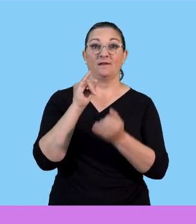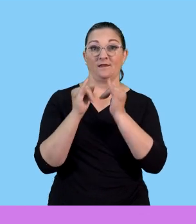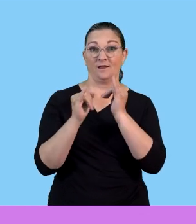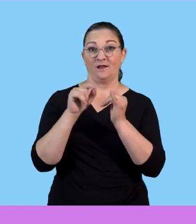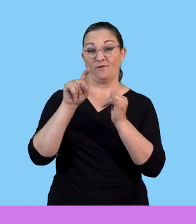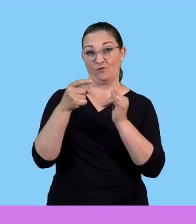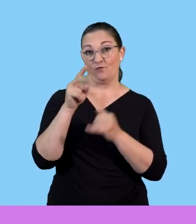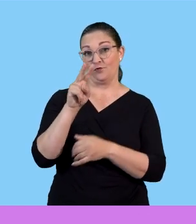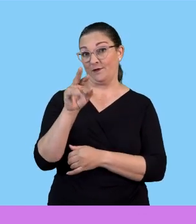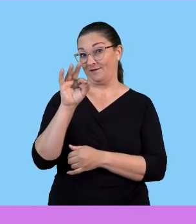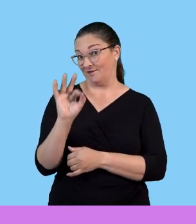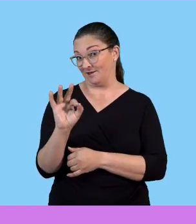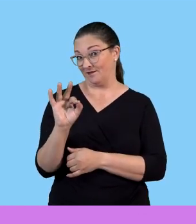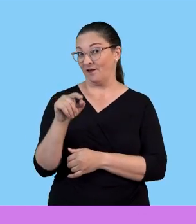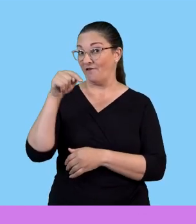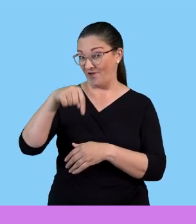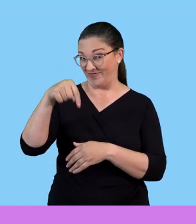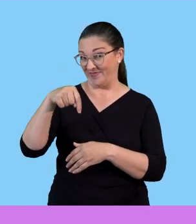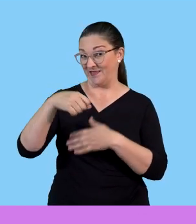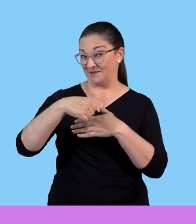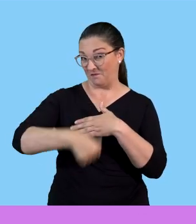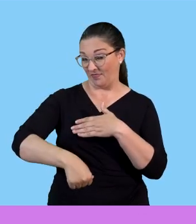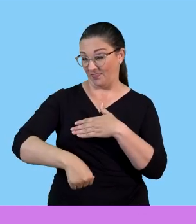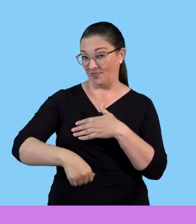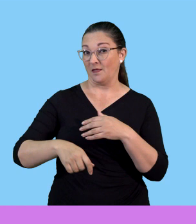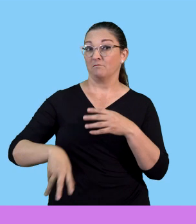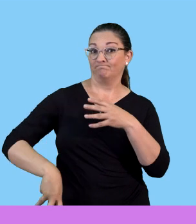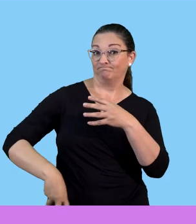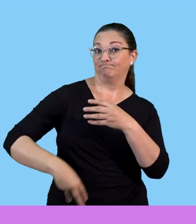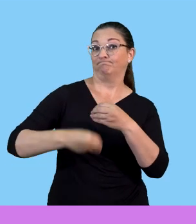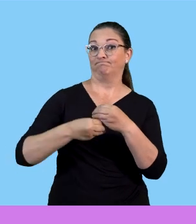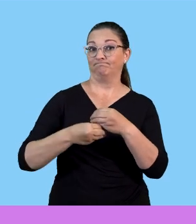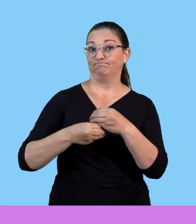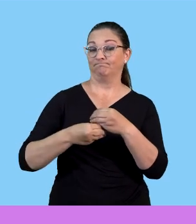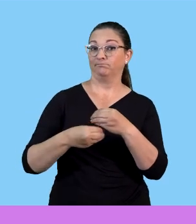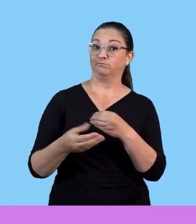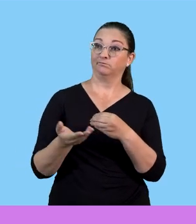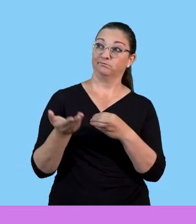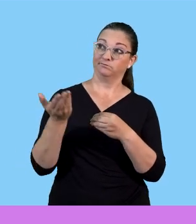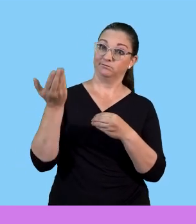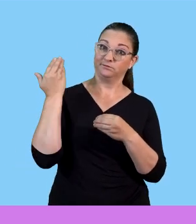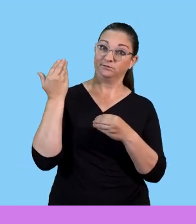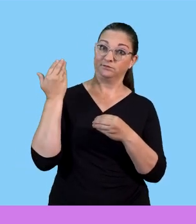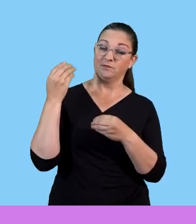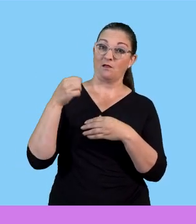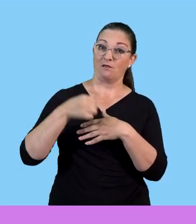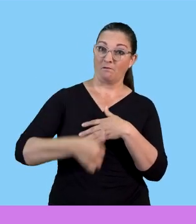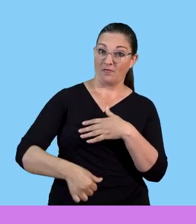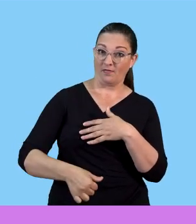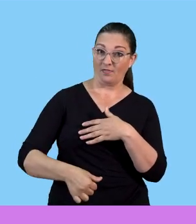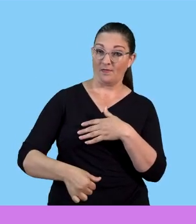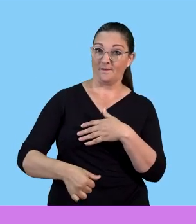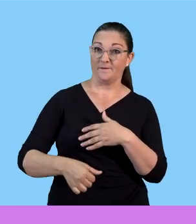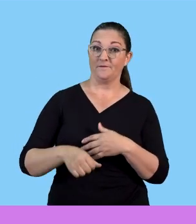which is R11.23 for this month, plus the